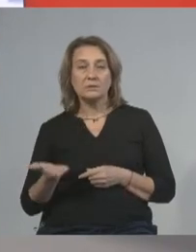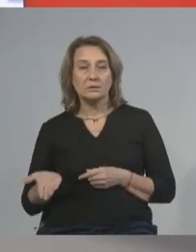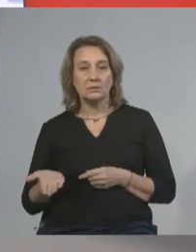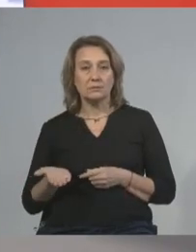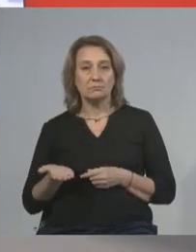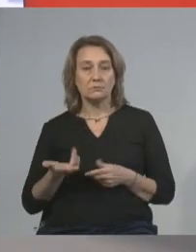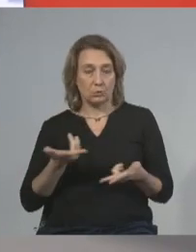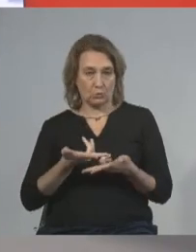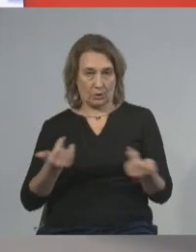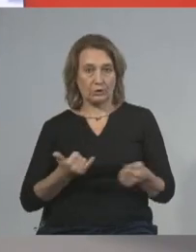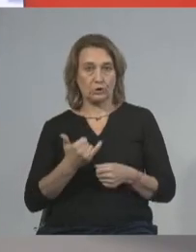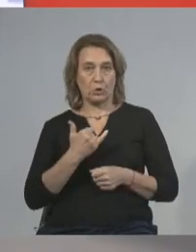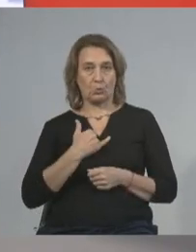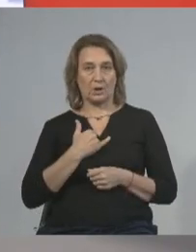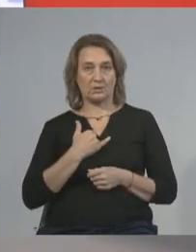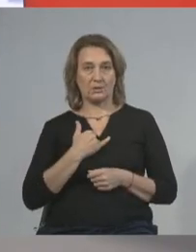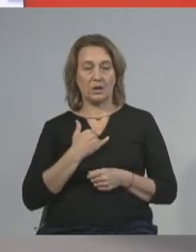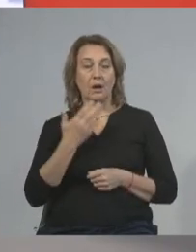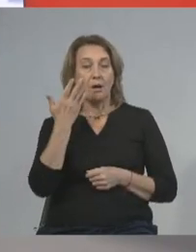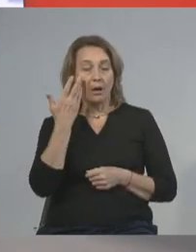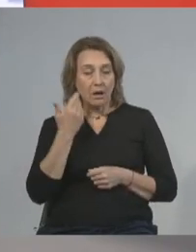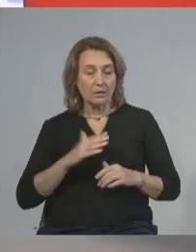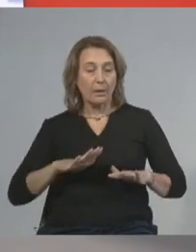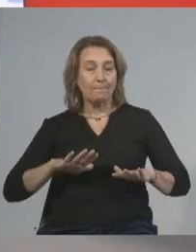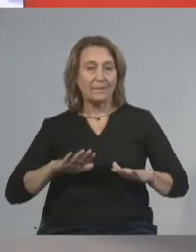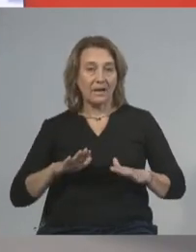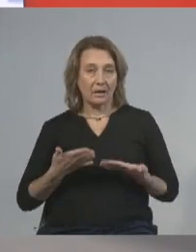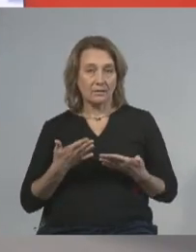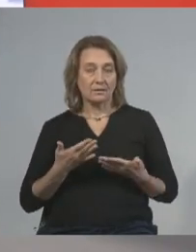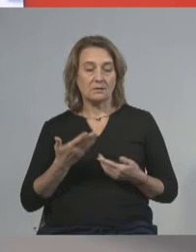then we are the experts in this of course